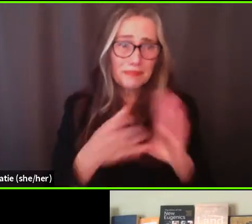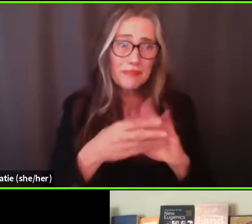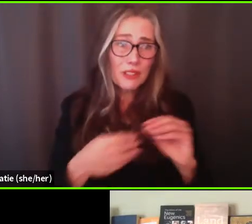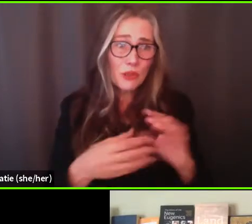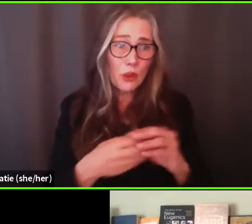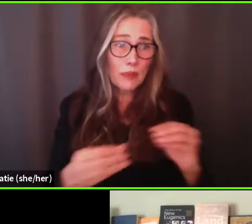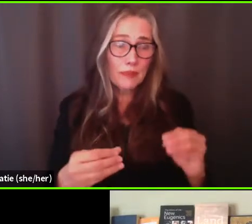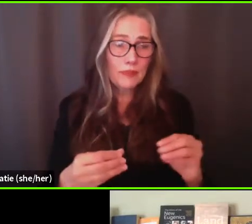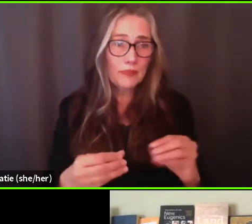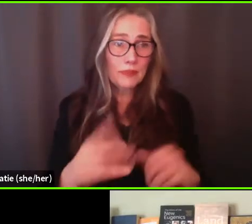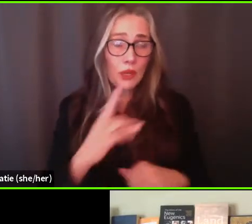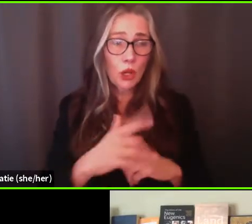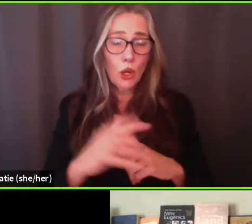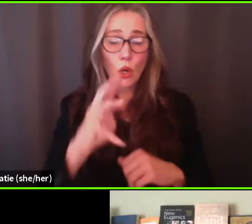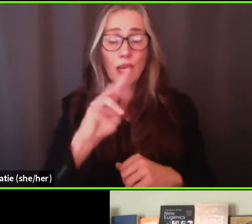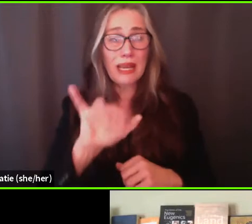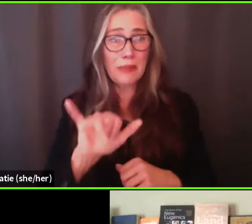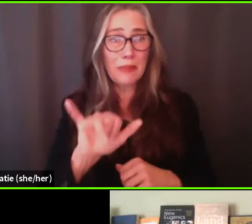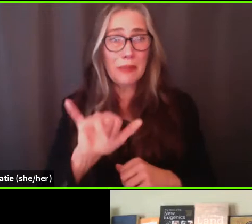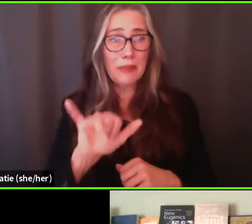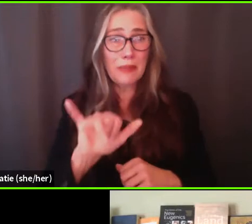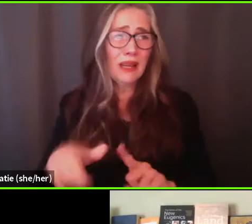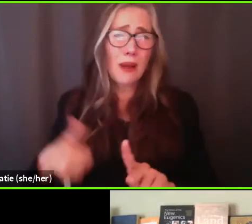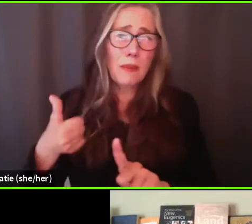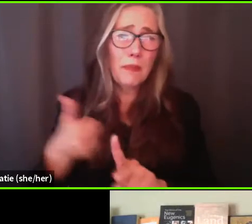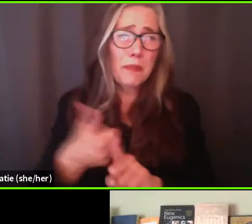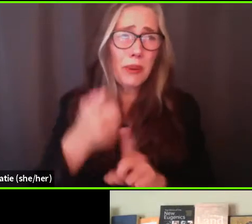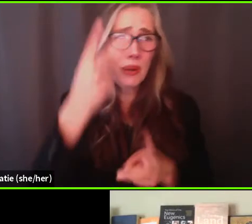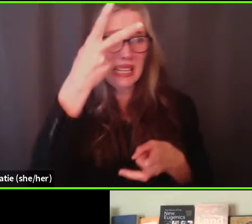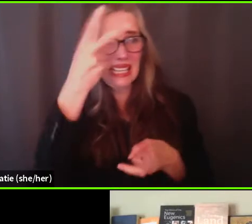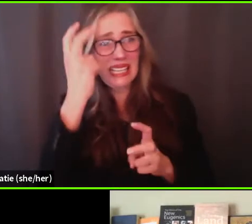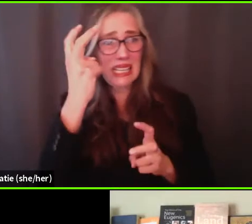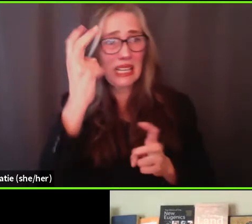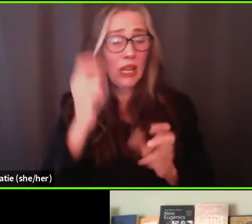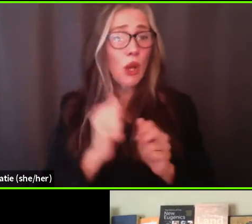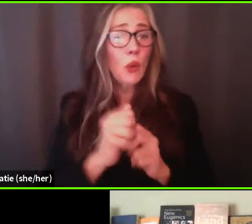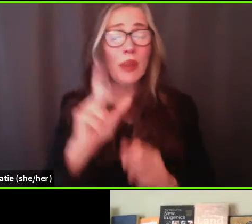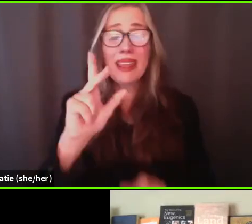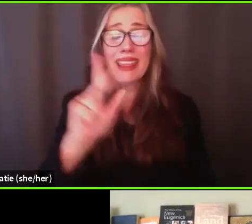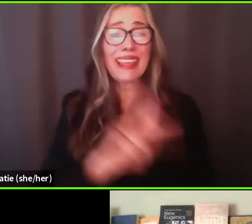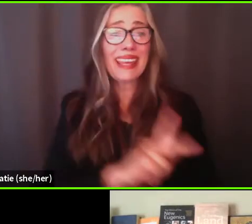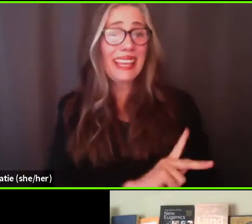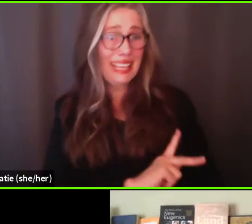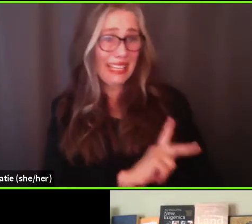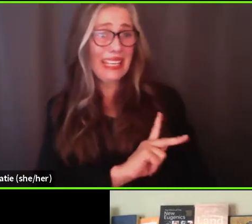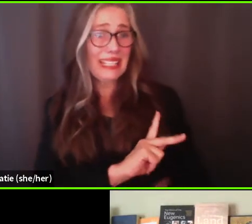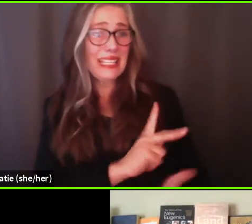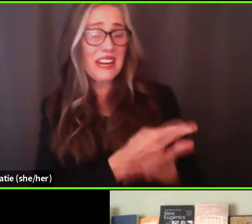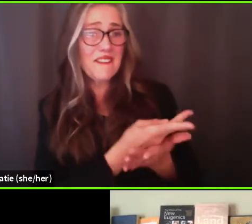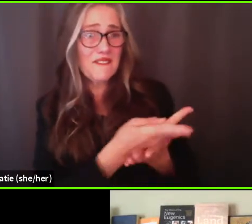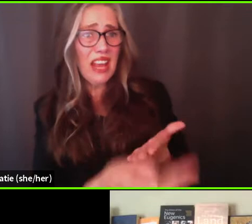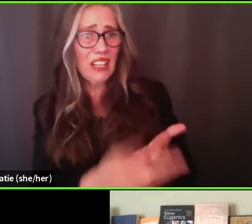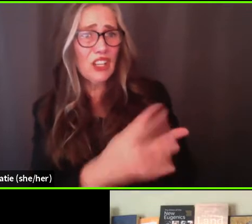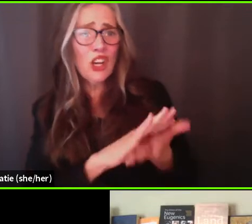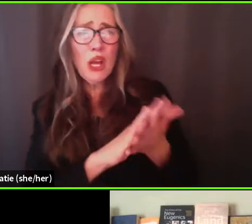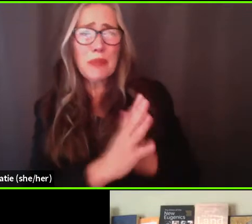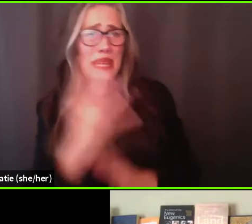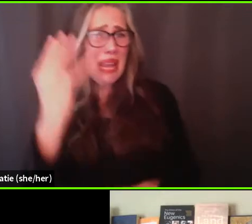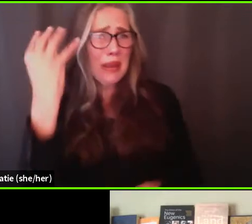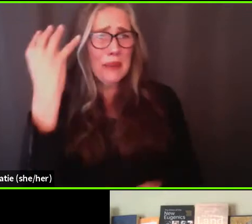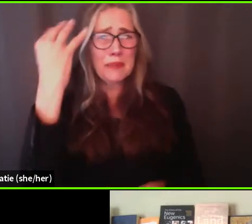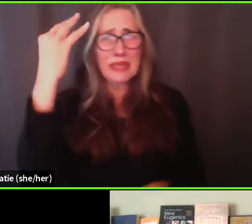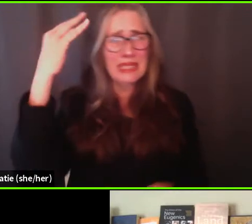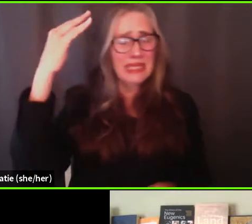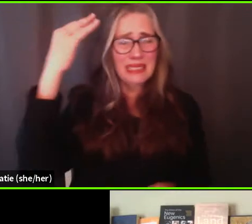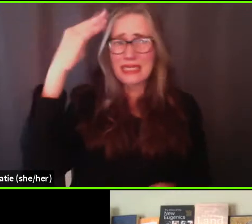may teresa became very ill with kidney failure and she became delirious and her husband called